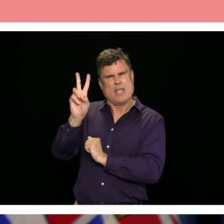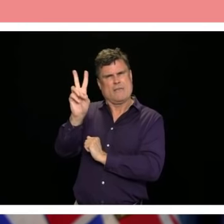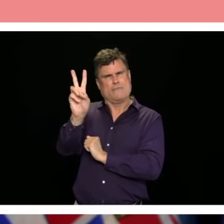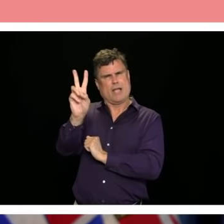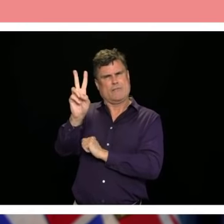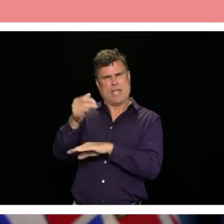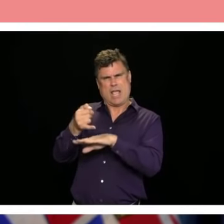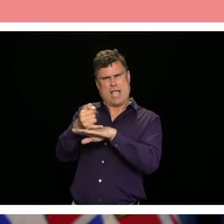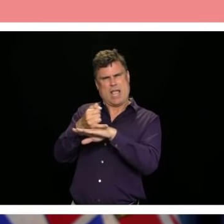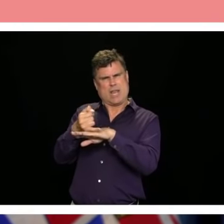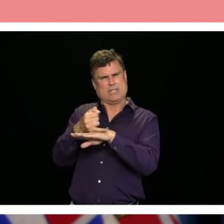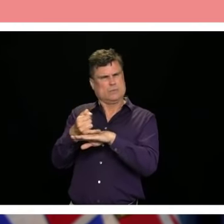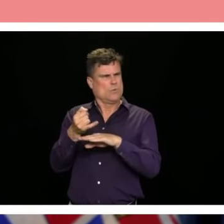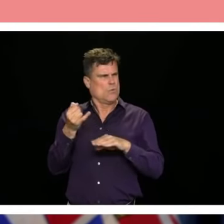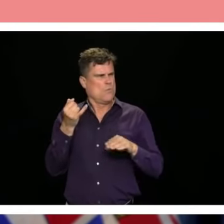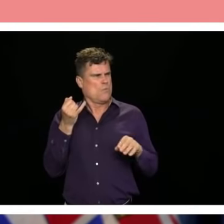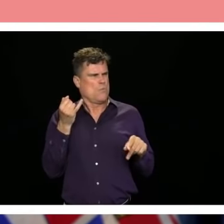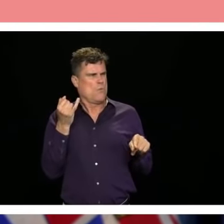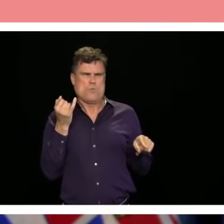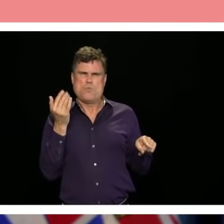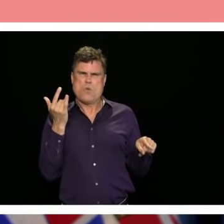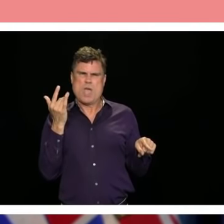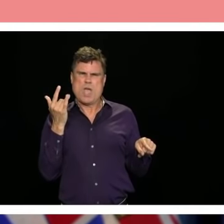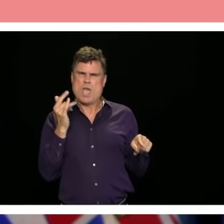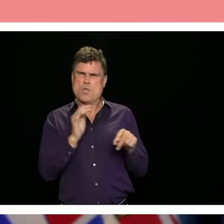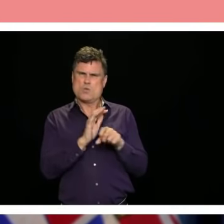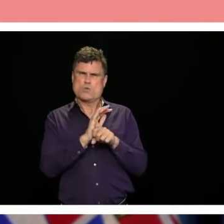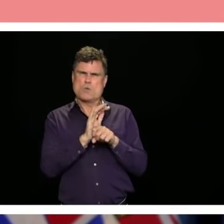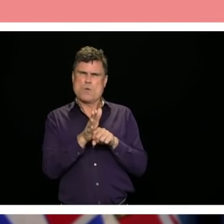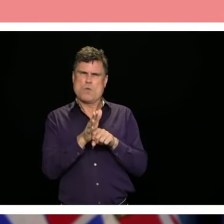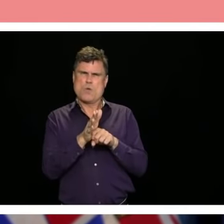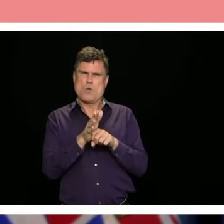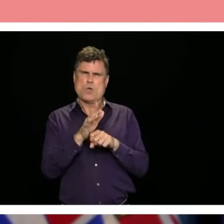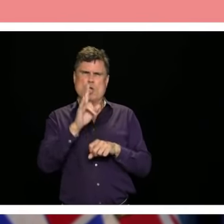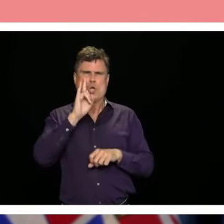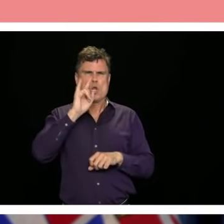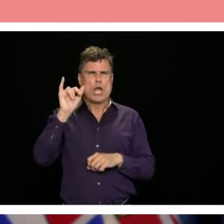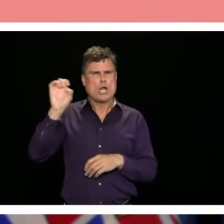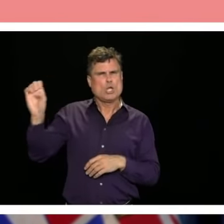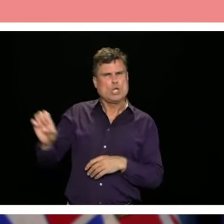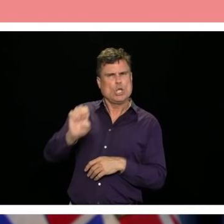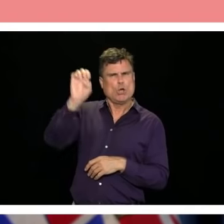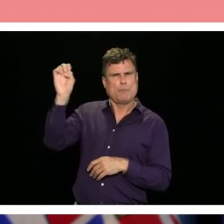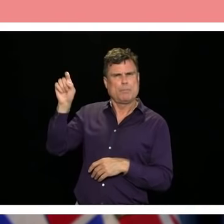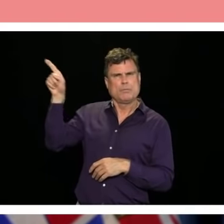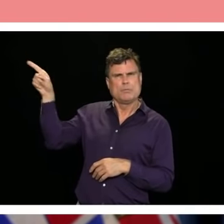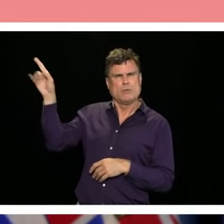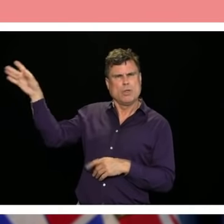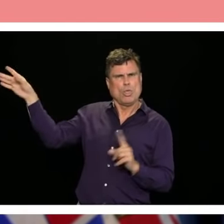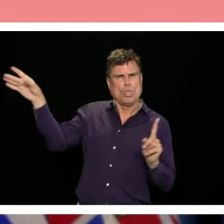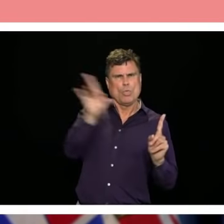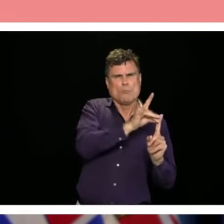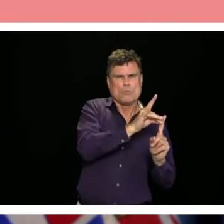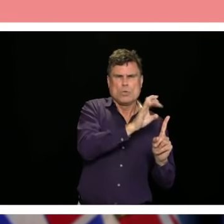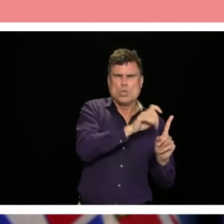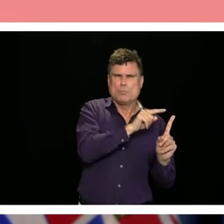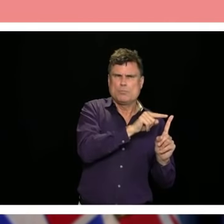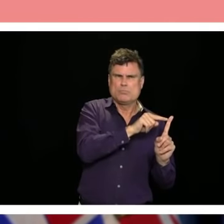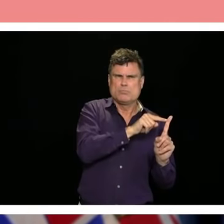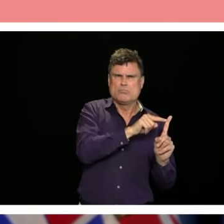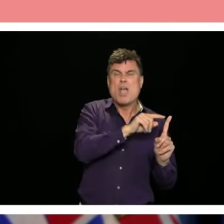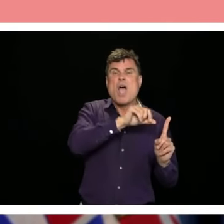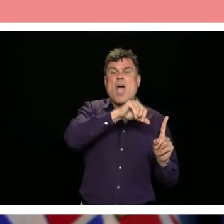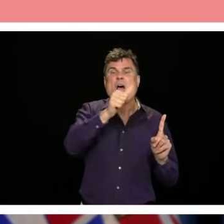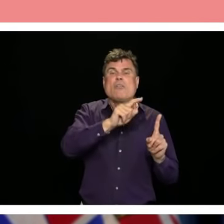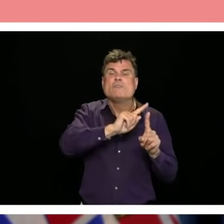gov.bc.ca/PHO guidance. Last question is from Cindy Harnett, Times columnist. Oh, thank you very much, Dr. Henry. Would